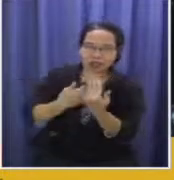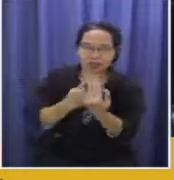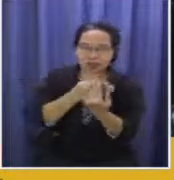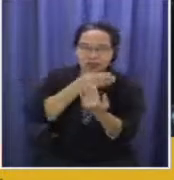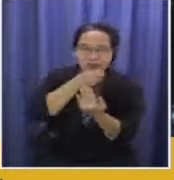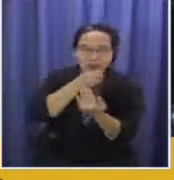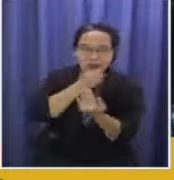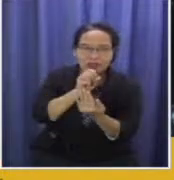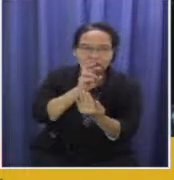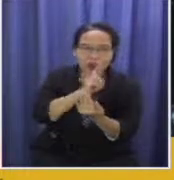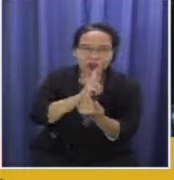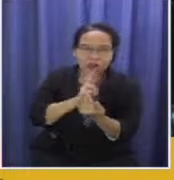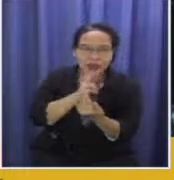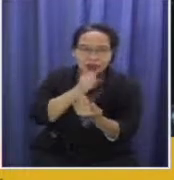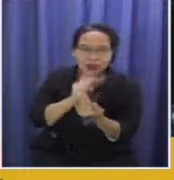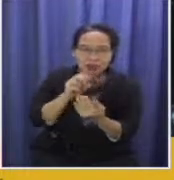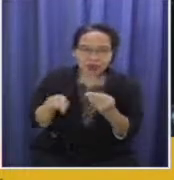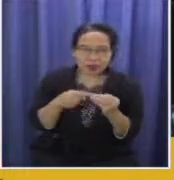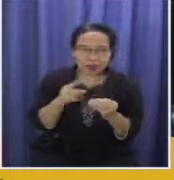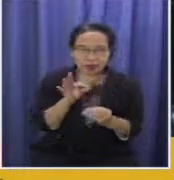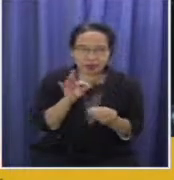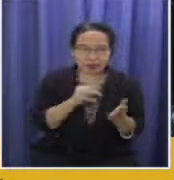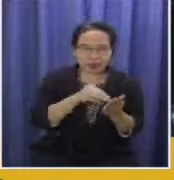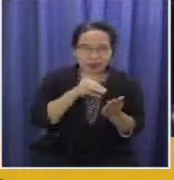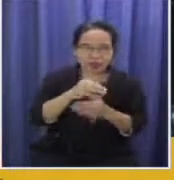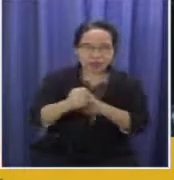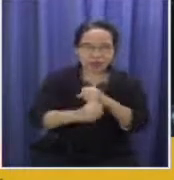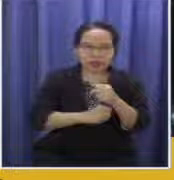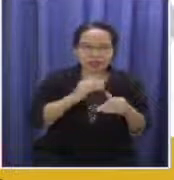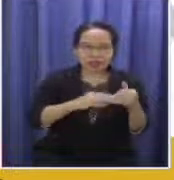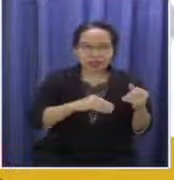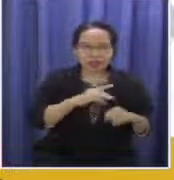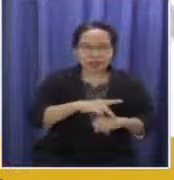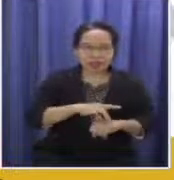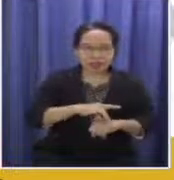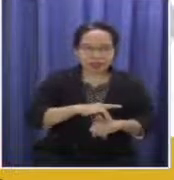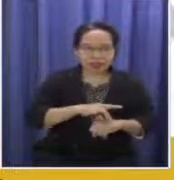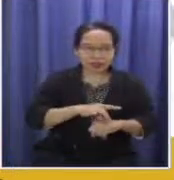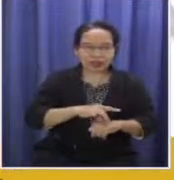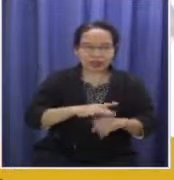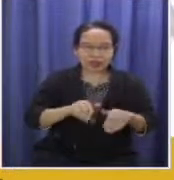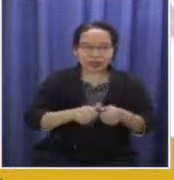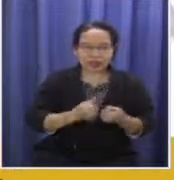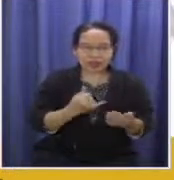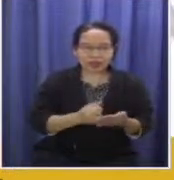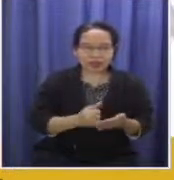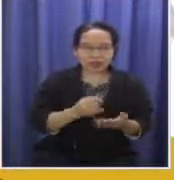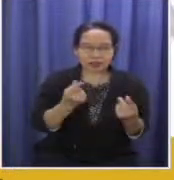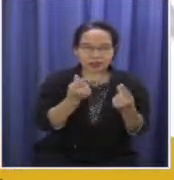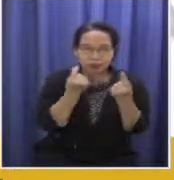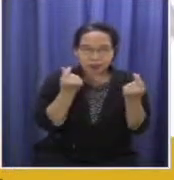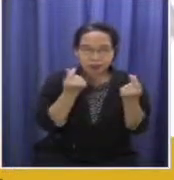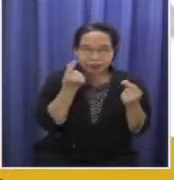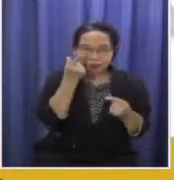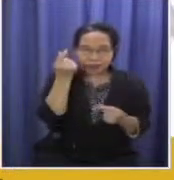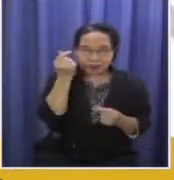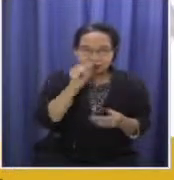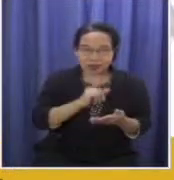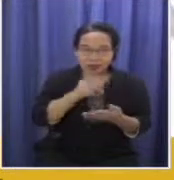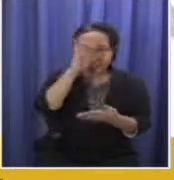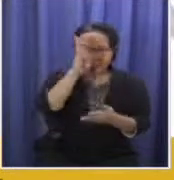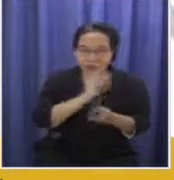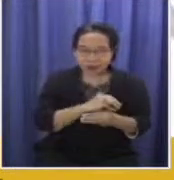older about 9 billion years than the earth. How will it be possible that